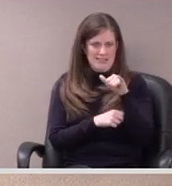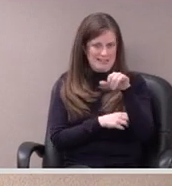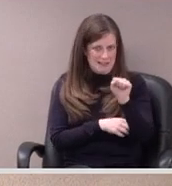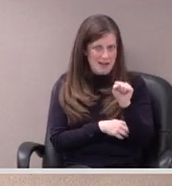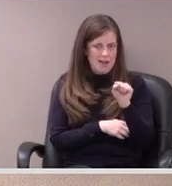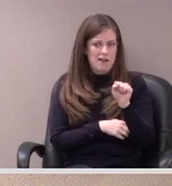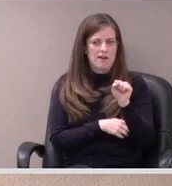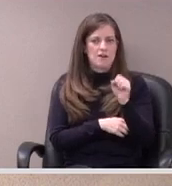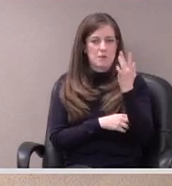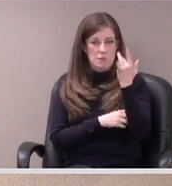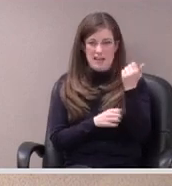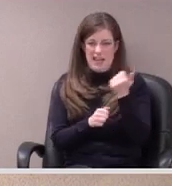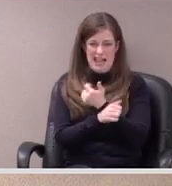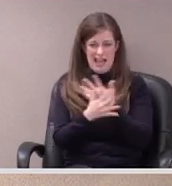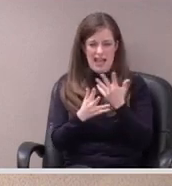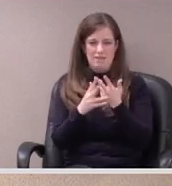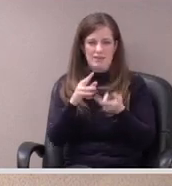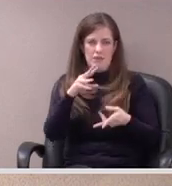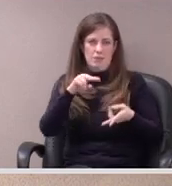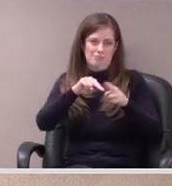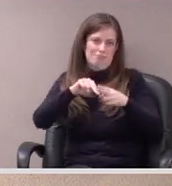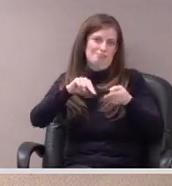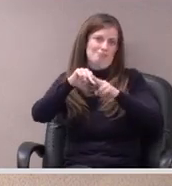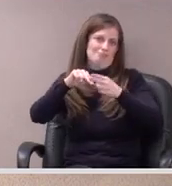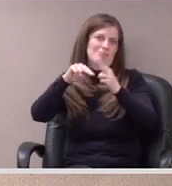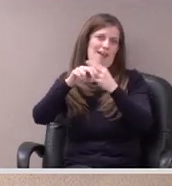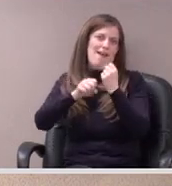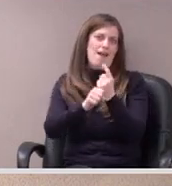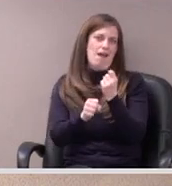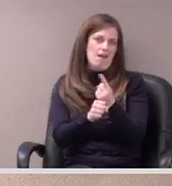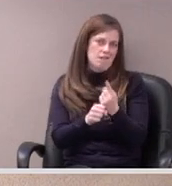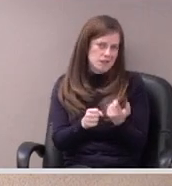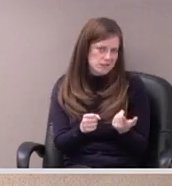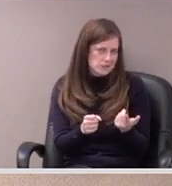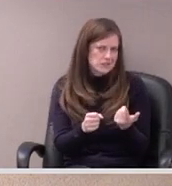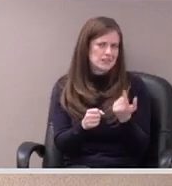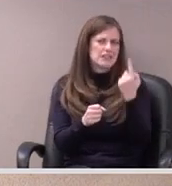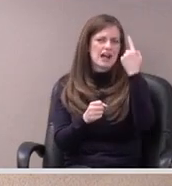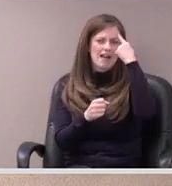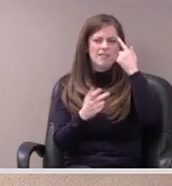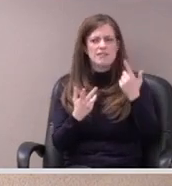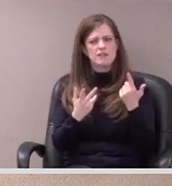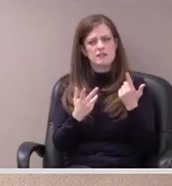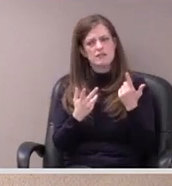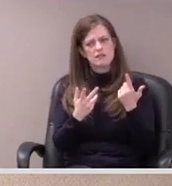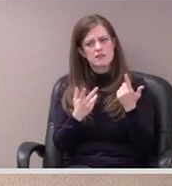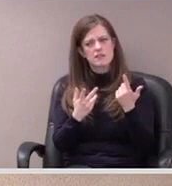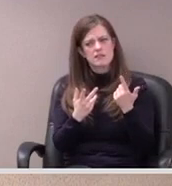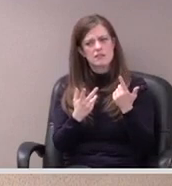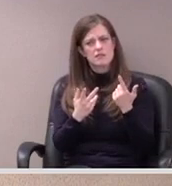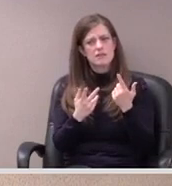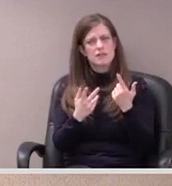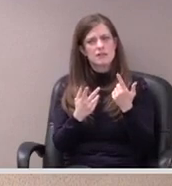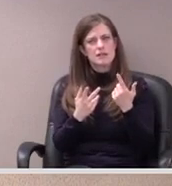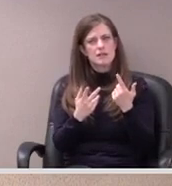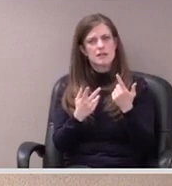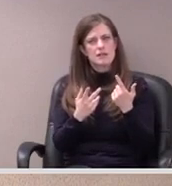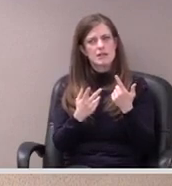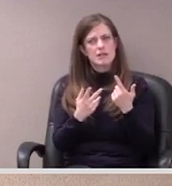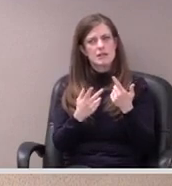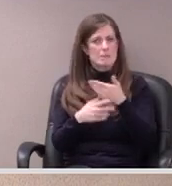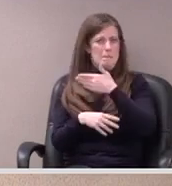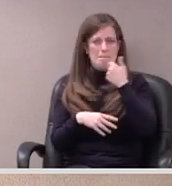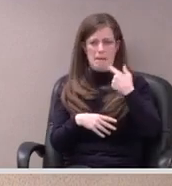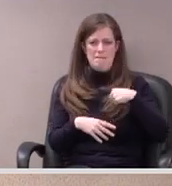we, because everything compounds over, you know, year over year, I think it would behoove us to be able to put some of